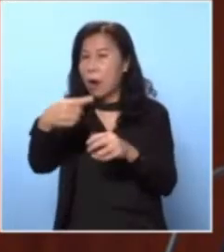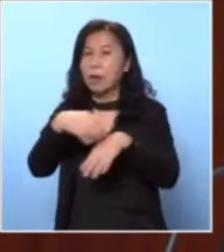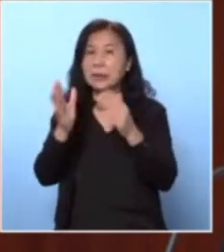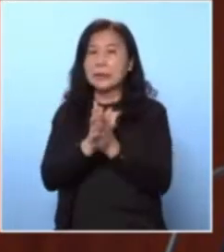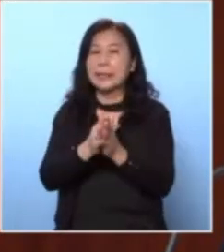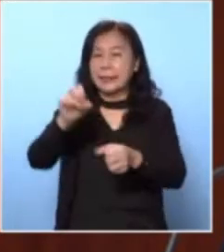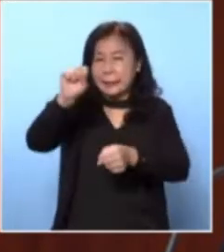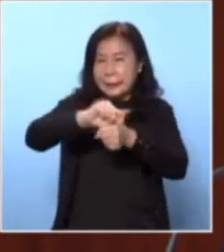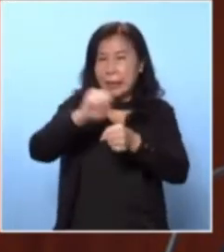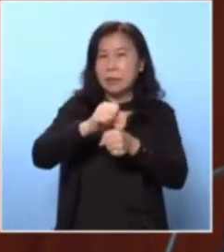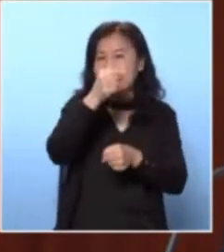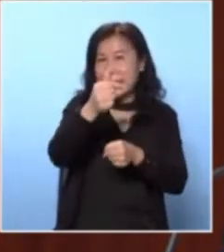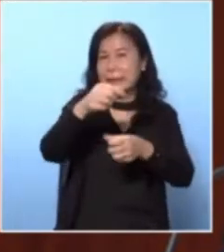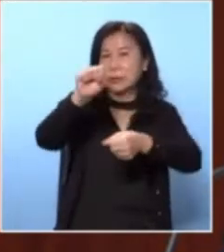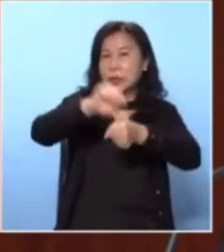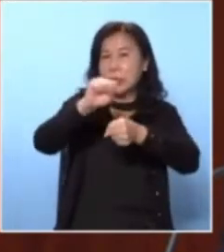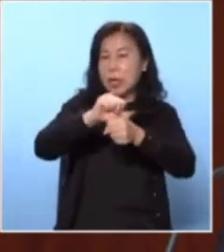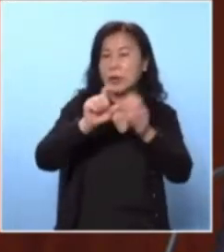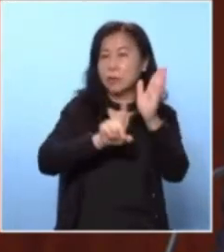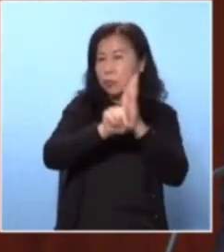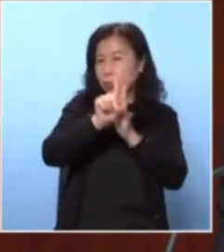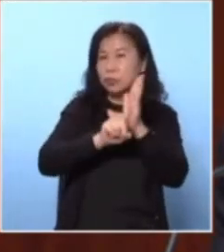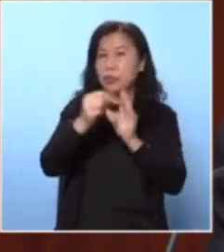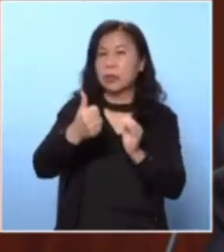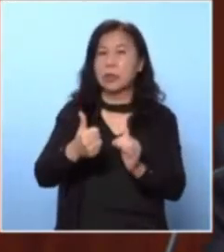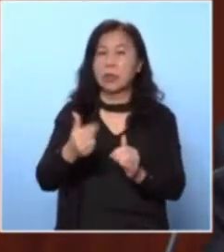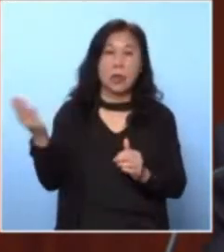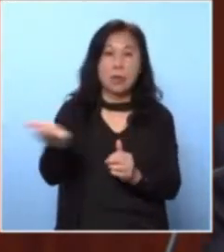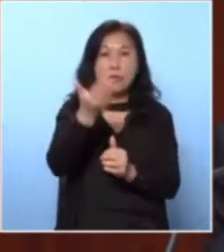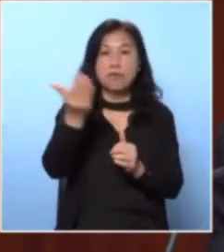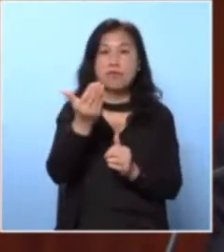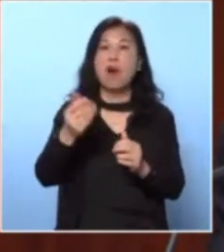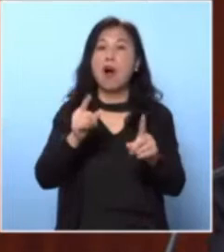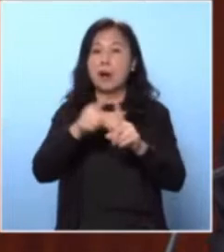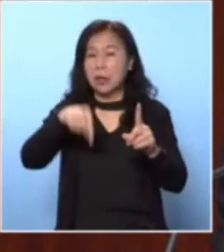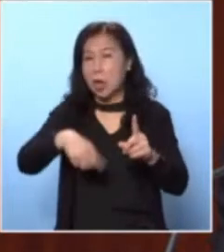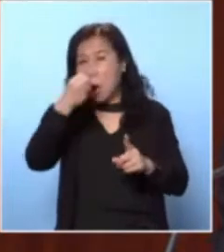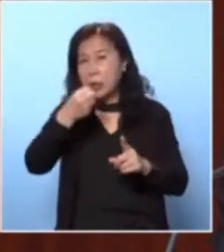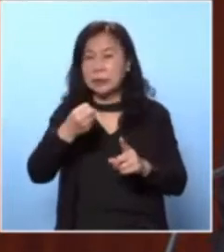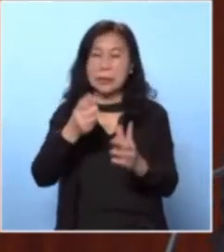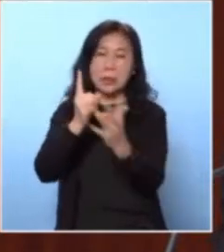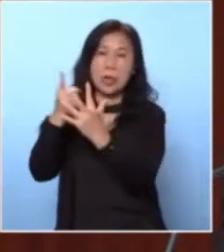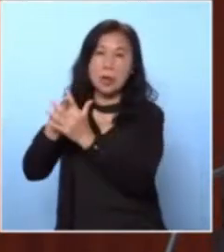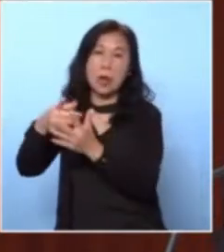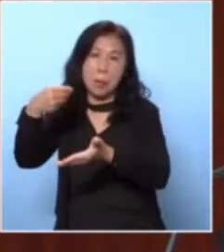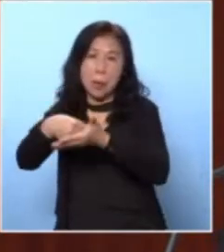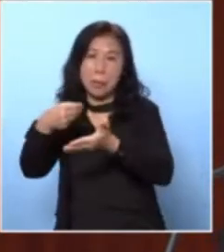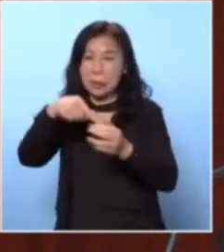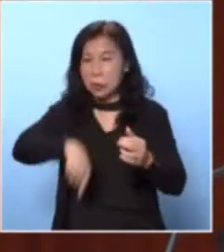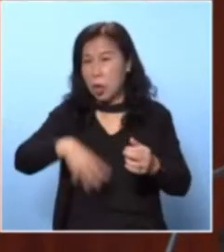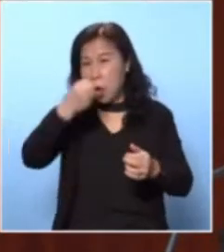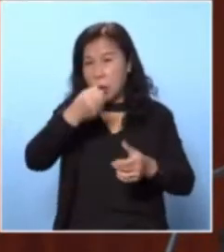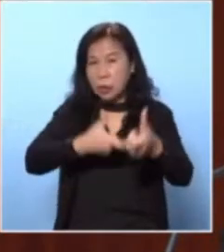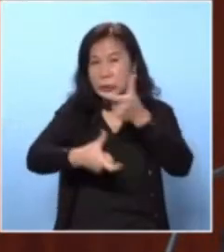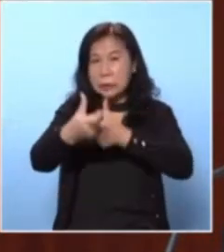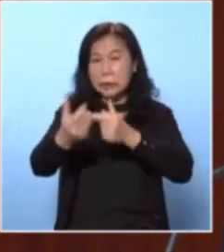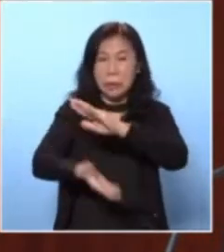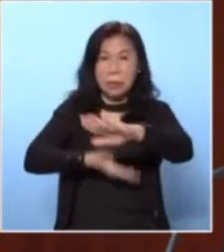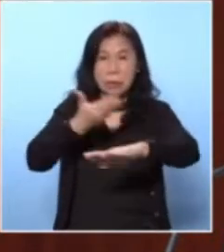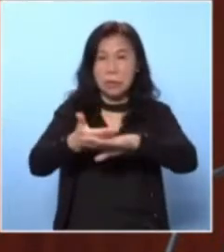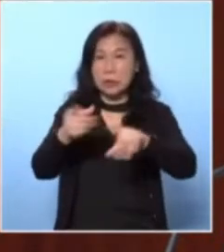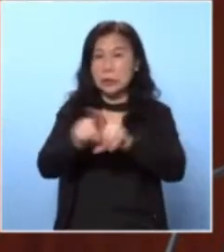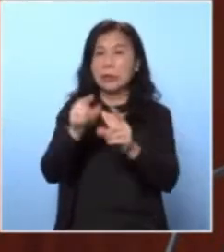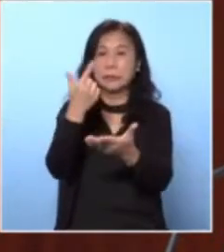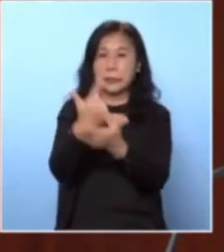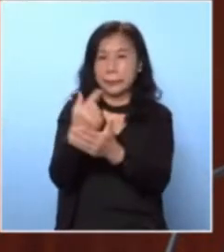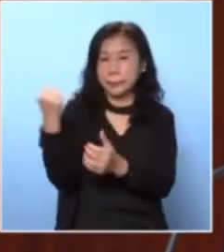results and resume growth this year. Inbound tourism and local consumption have been the key drivers of our